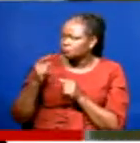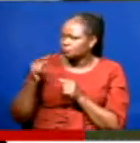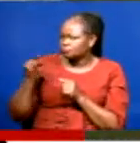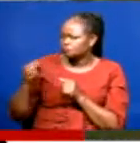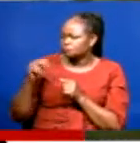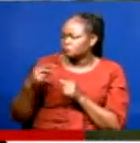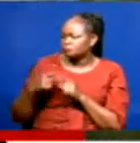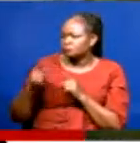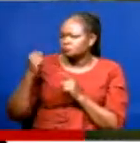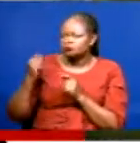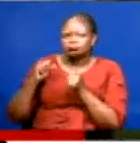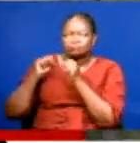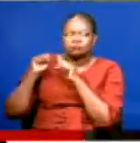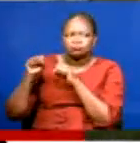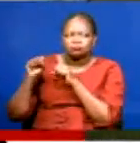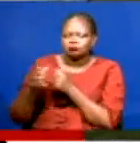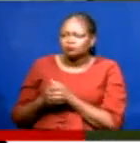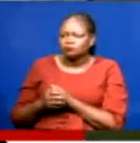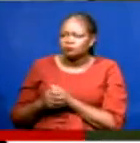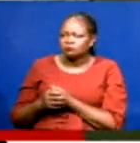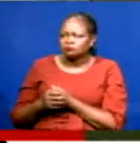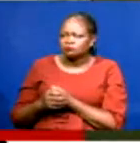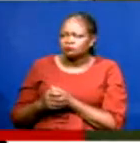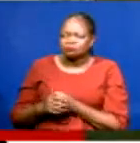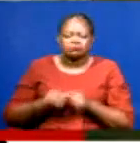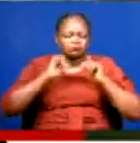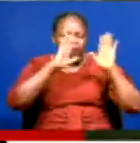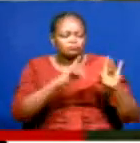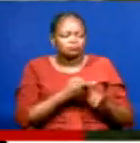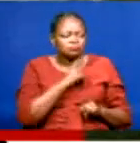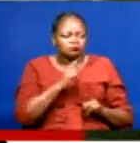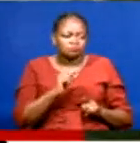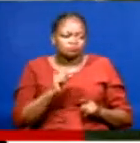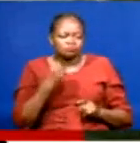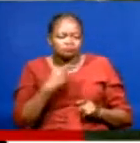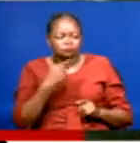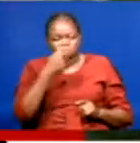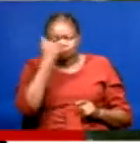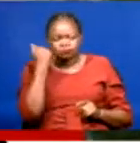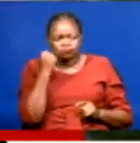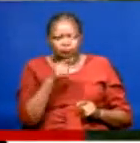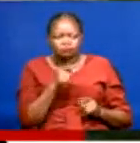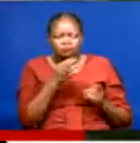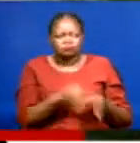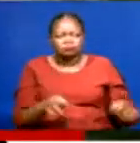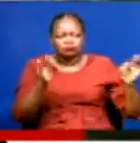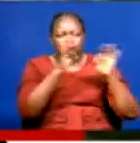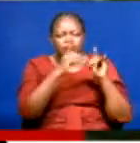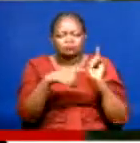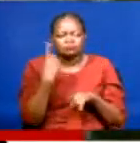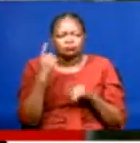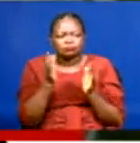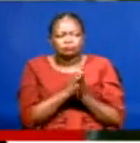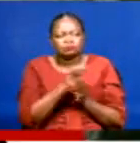Kenyan boxing? It is very important to Sarah first, because it will be a world title, and it will be her